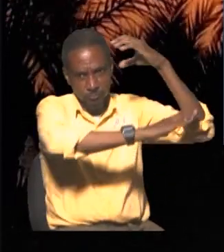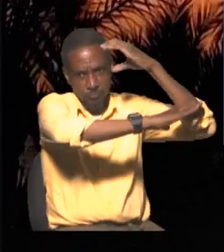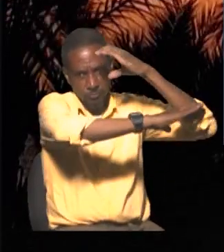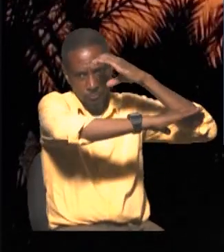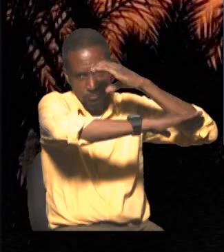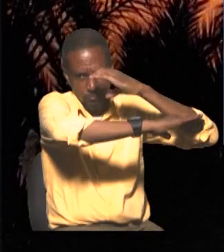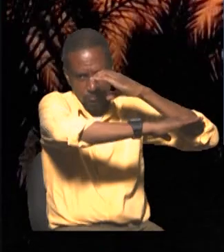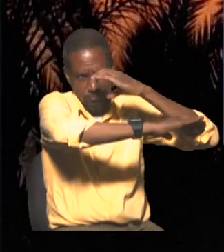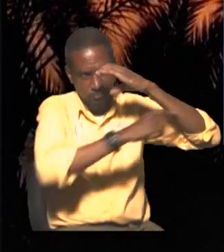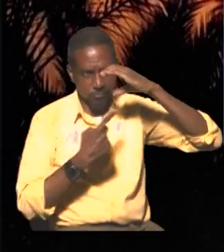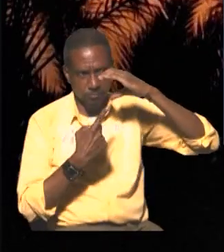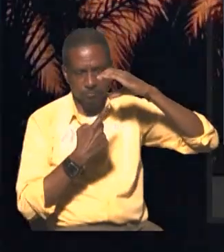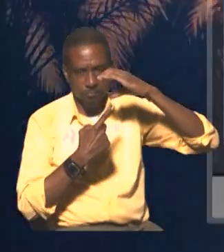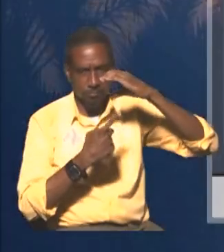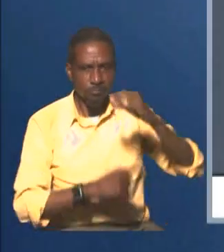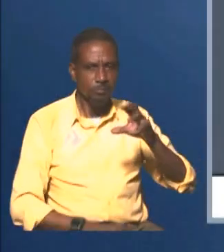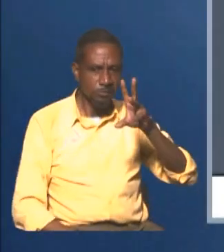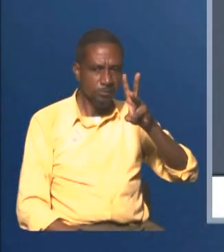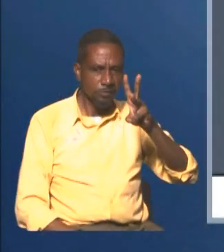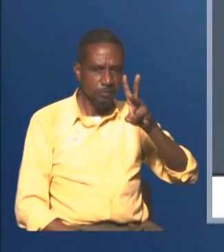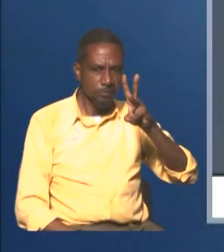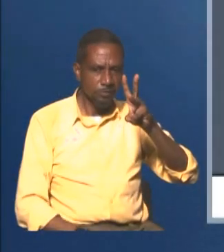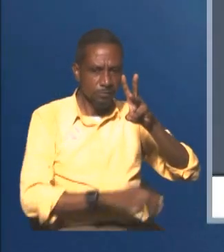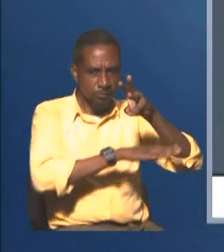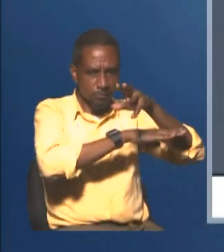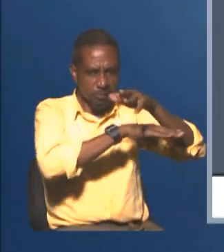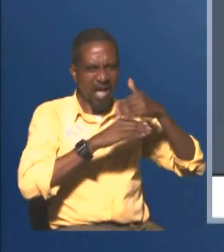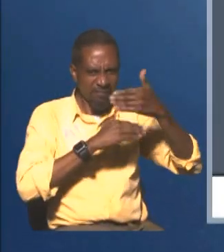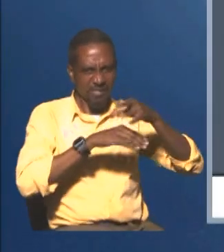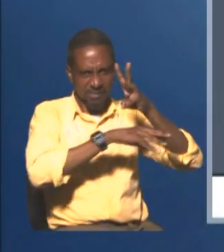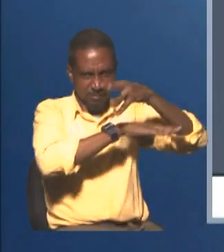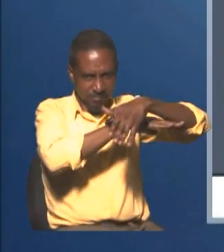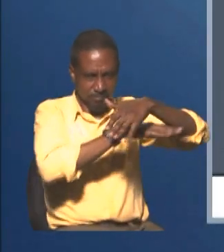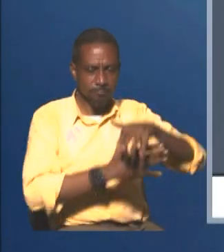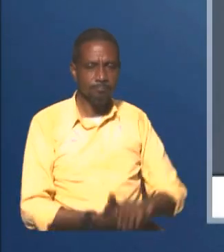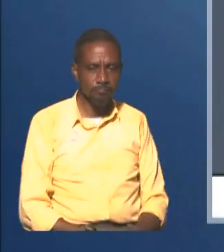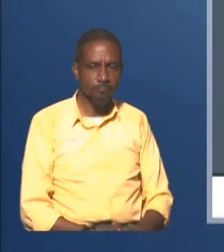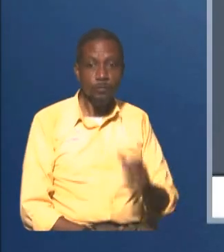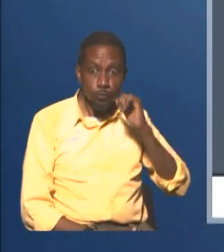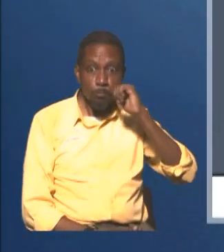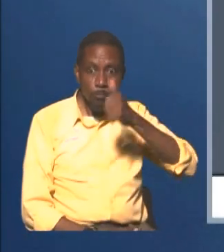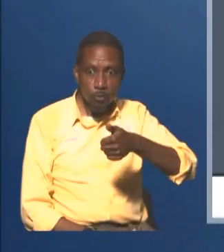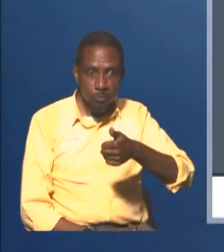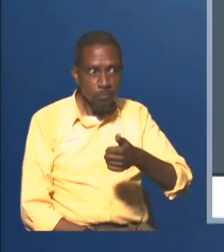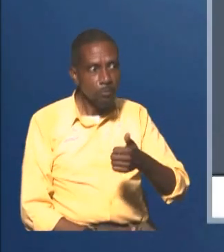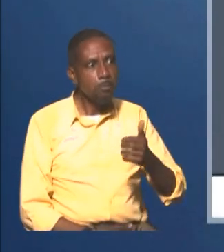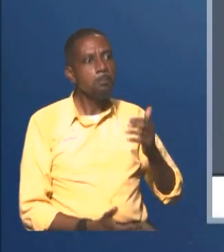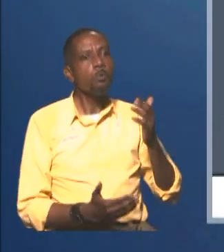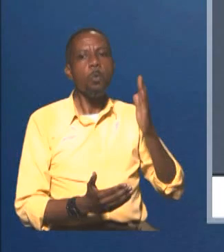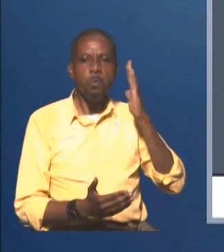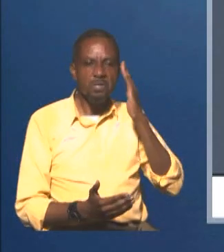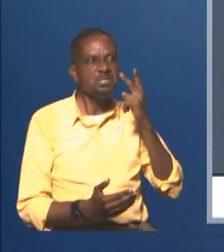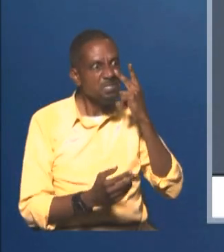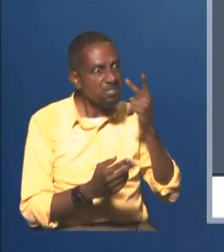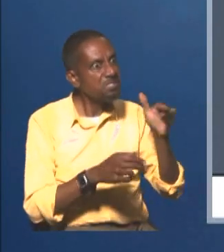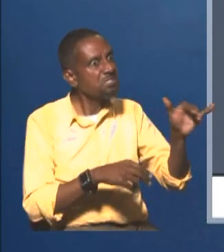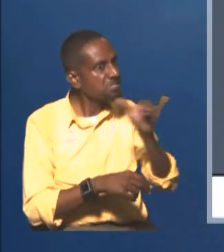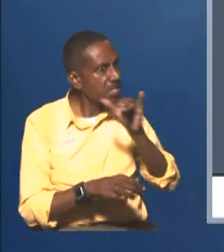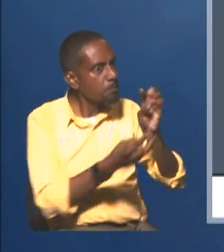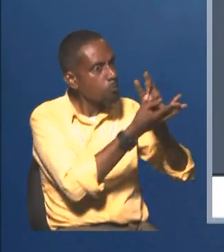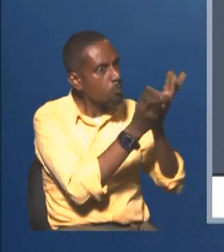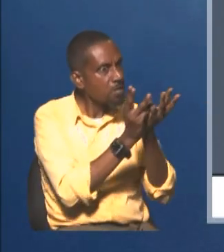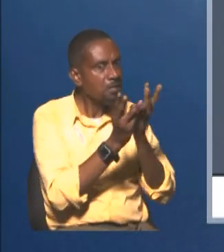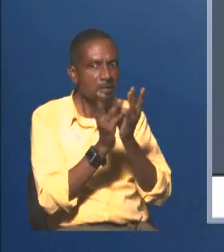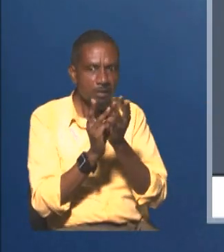6 p.m. Looking ahead to tomorrow, expect a repeat of today's weather for both islands, with